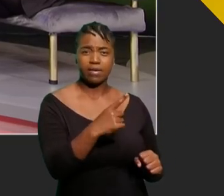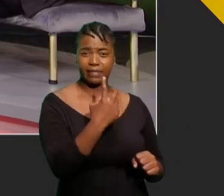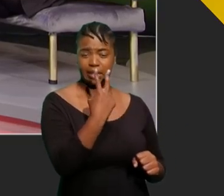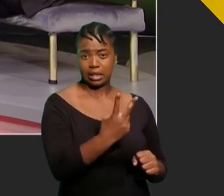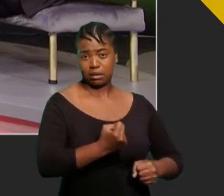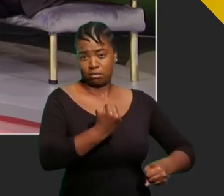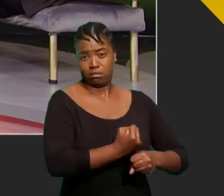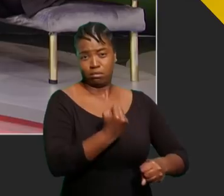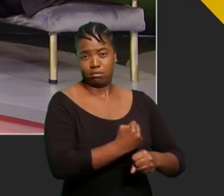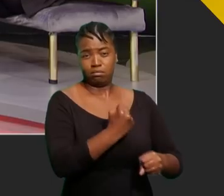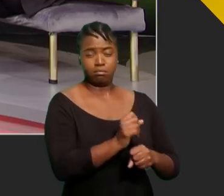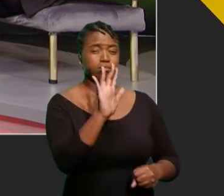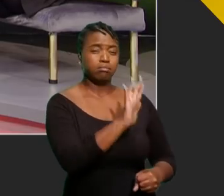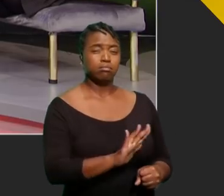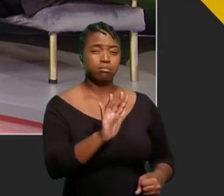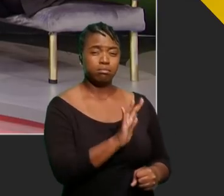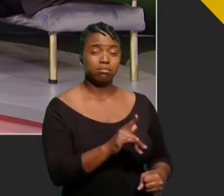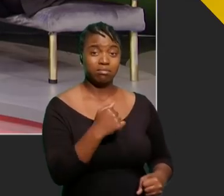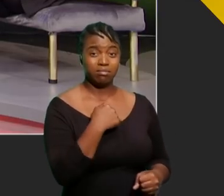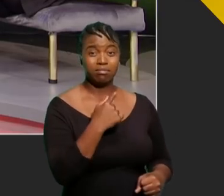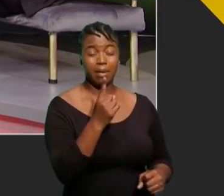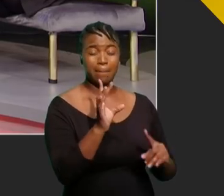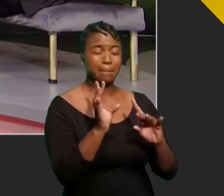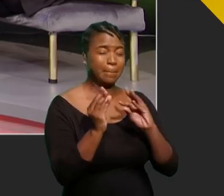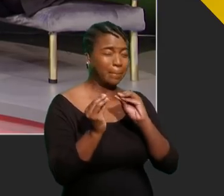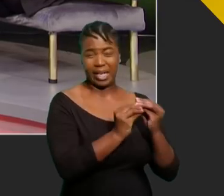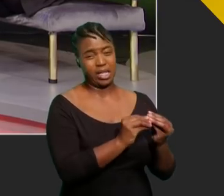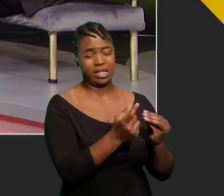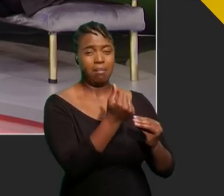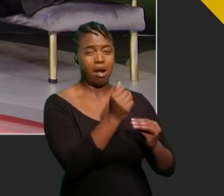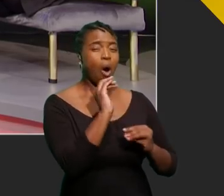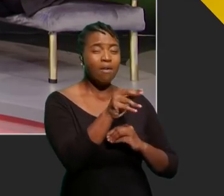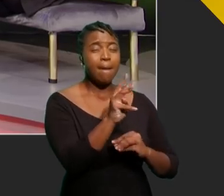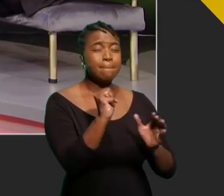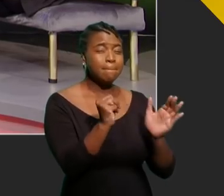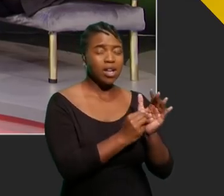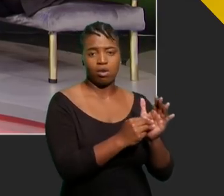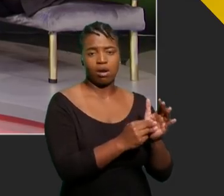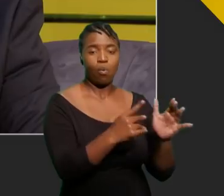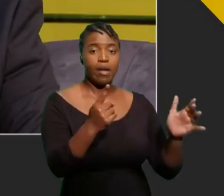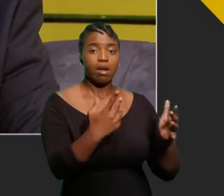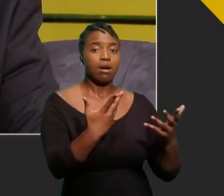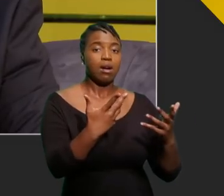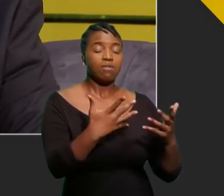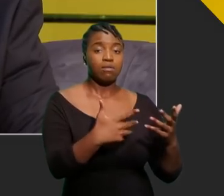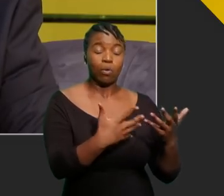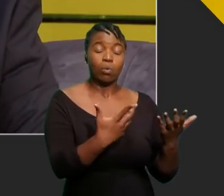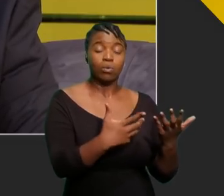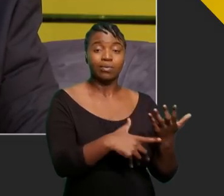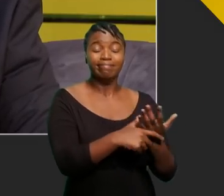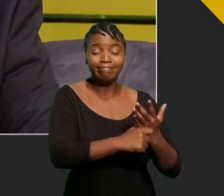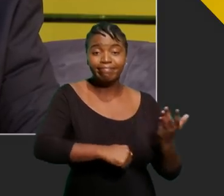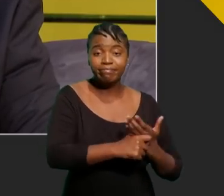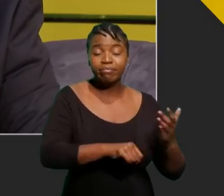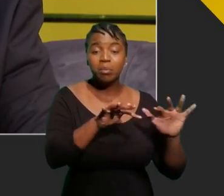of it, I've read some articles running into the billions. Yeah. So, I mean, if whether it's in the public interest, definitely.